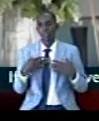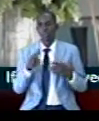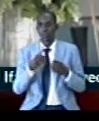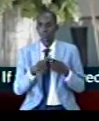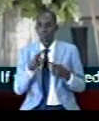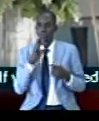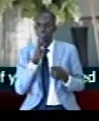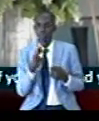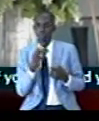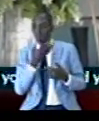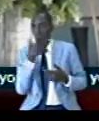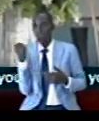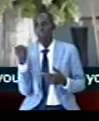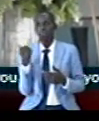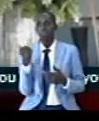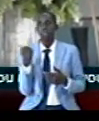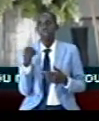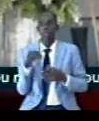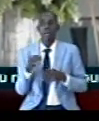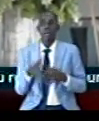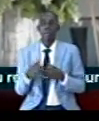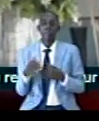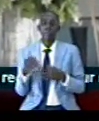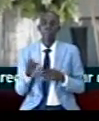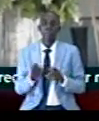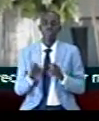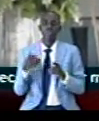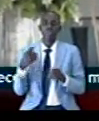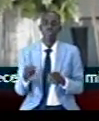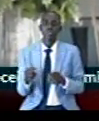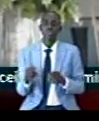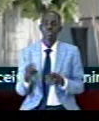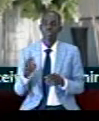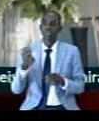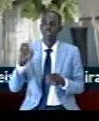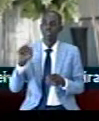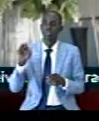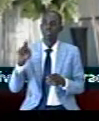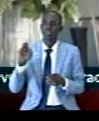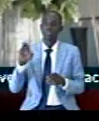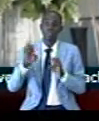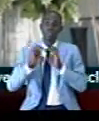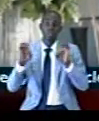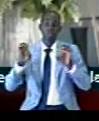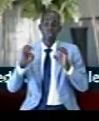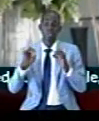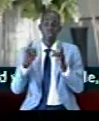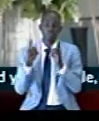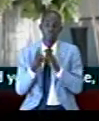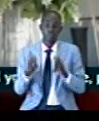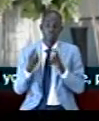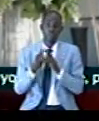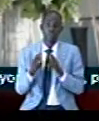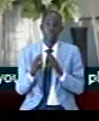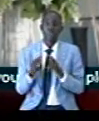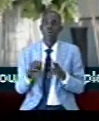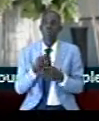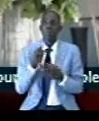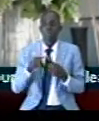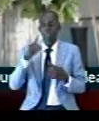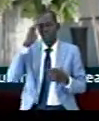Easter retreat. After the prayer of the man of God, when the man of God wants to do the last